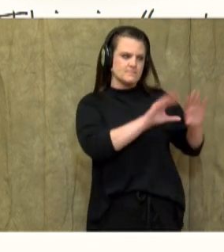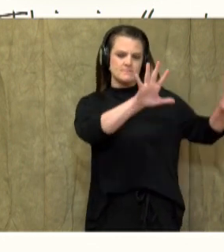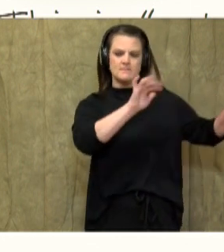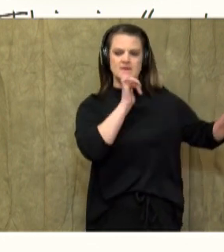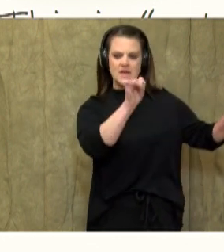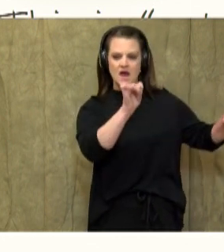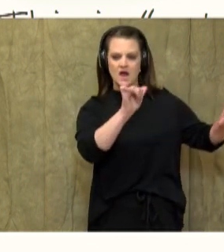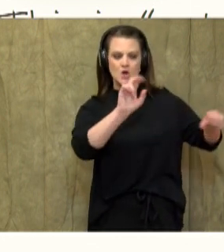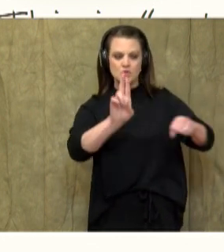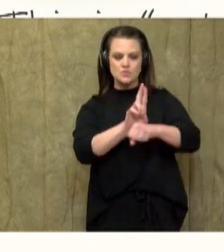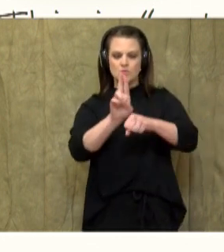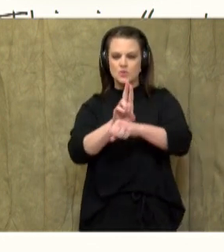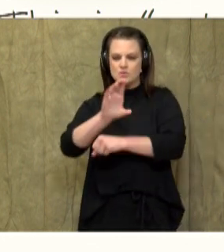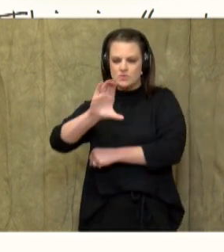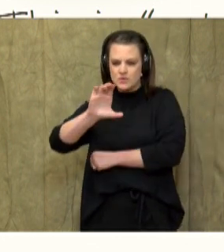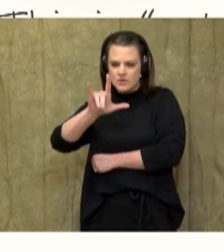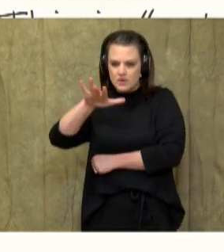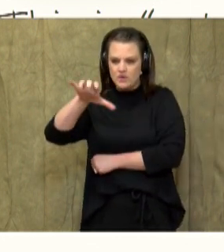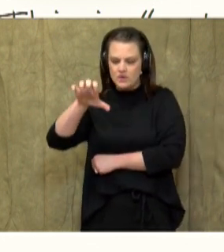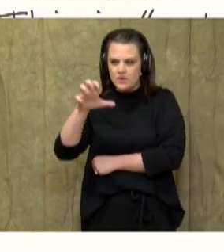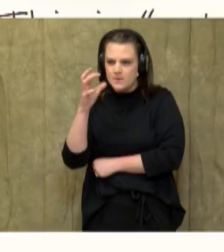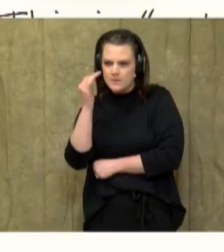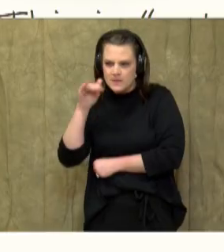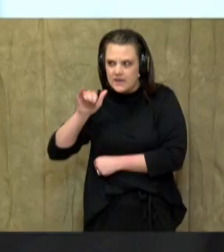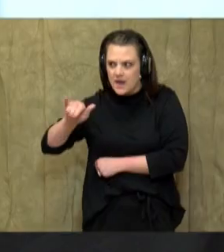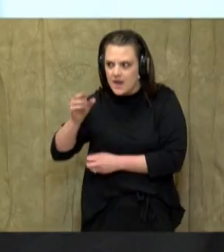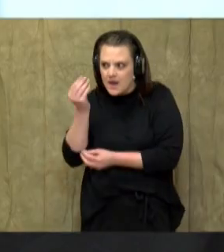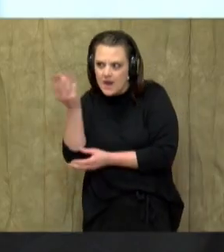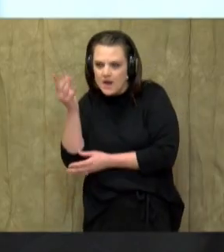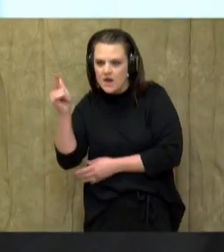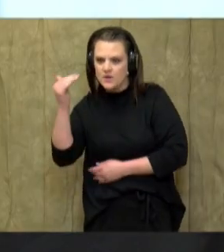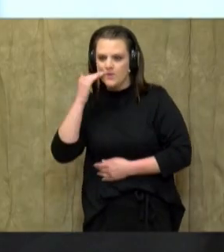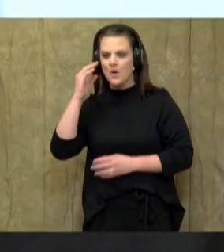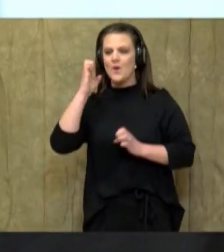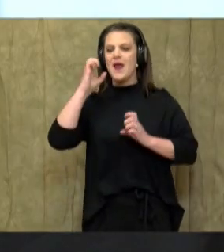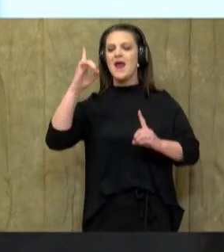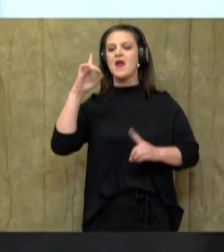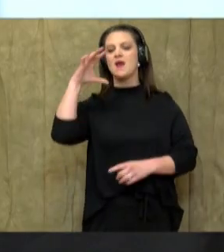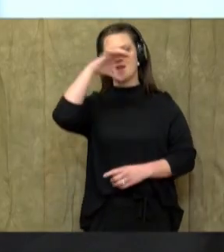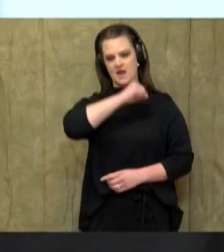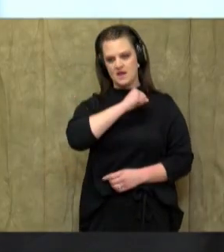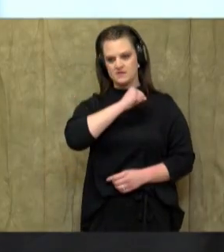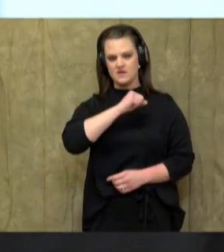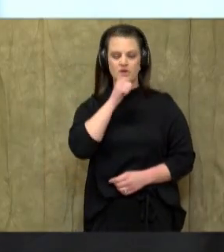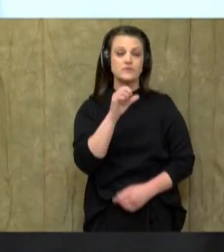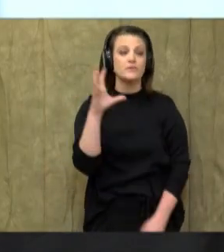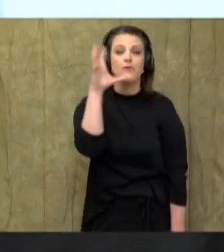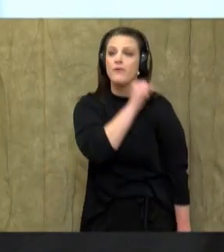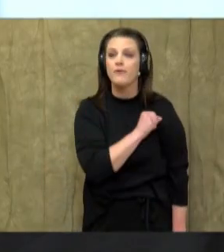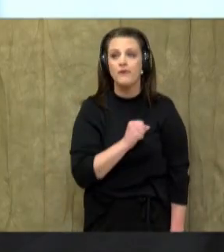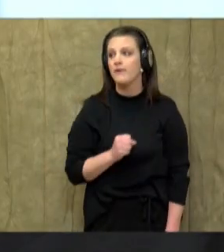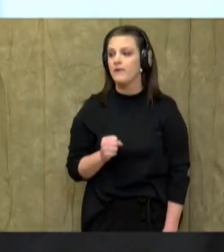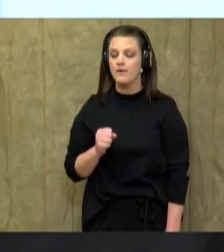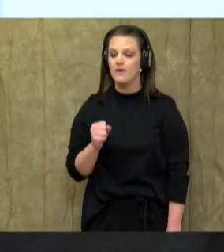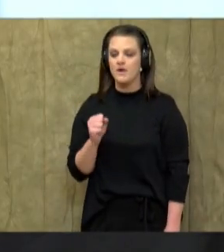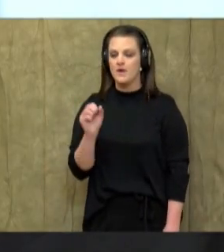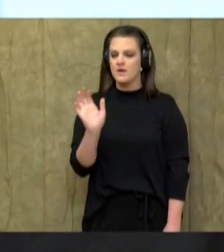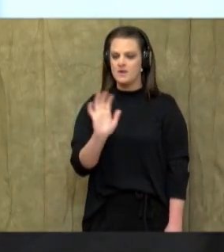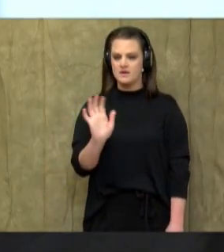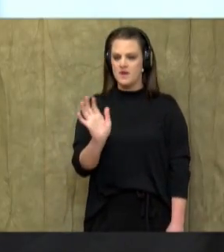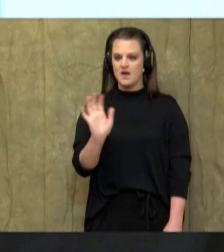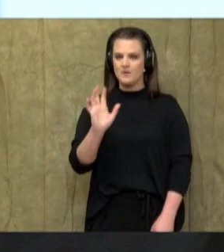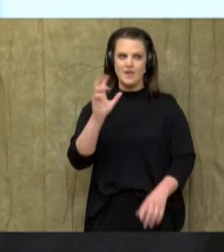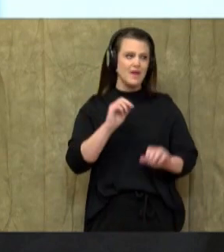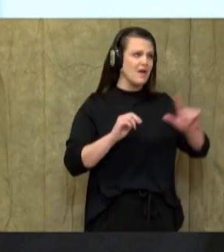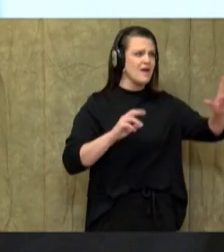given. Again, it is an educated guess. So it's not just a guess that you're just given a guess out